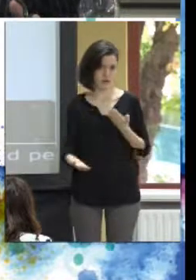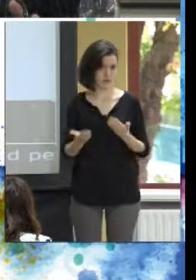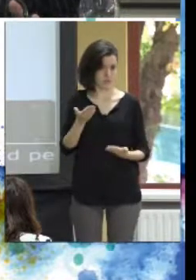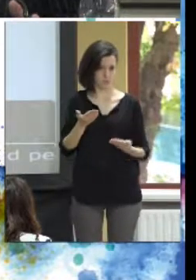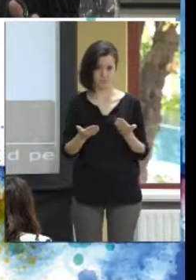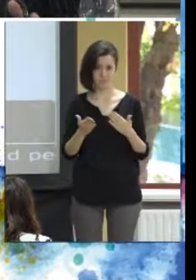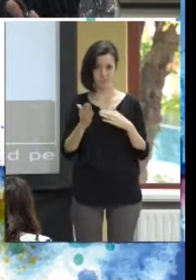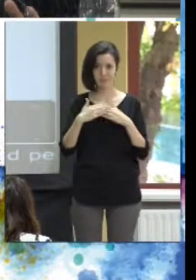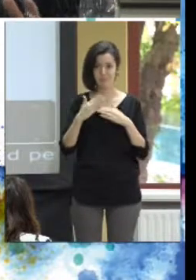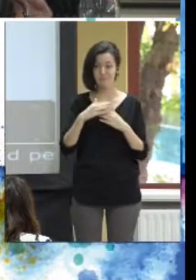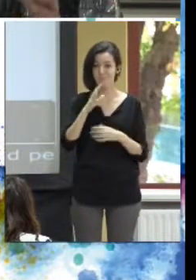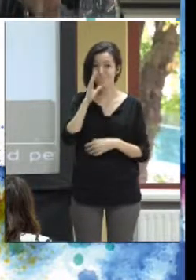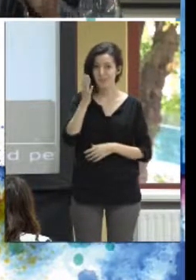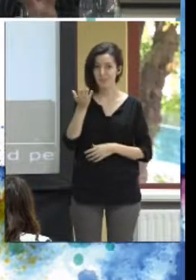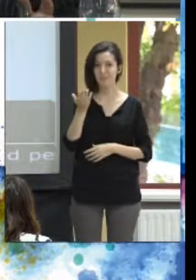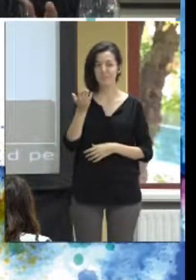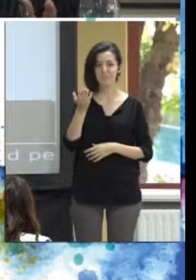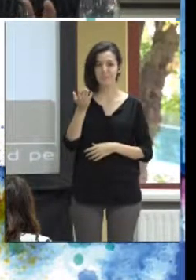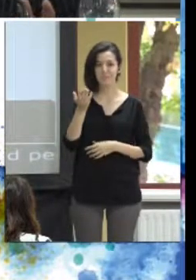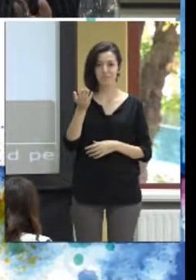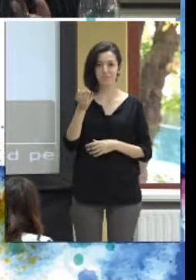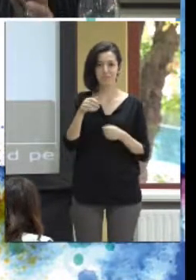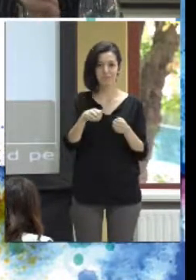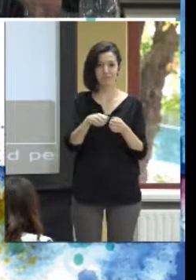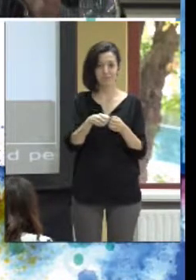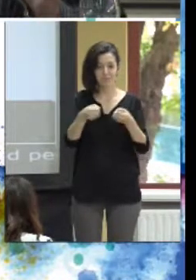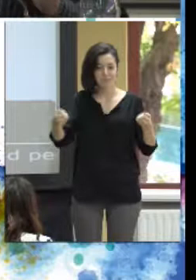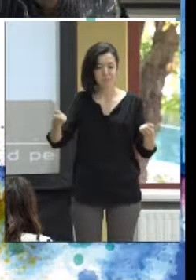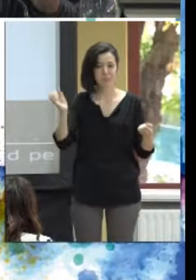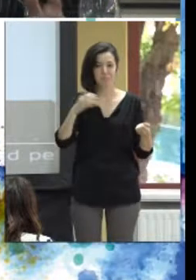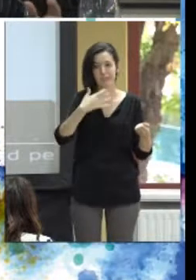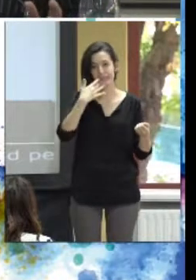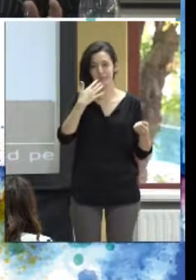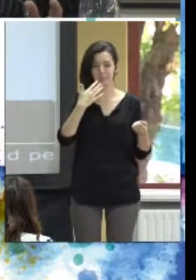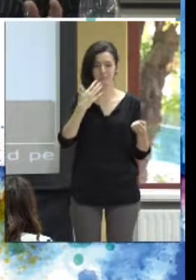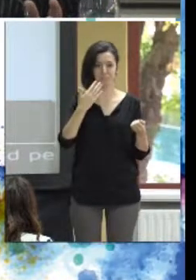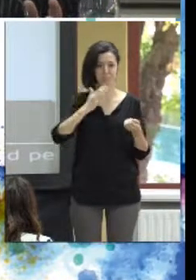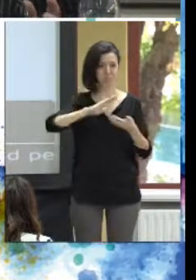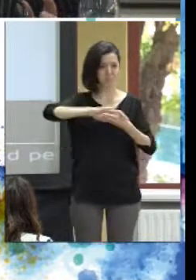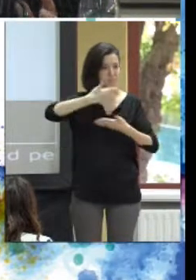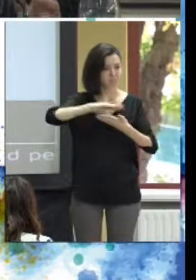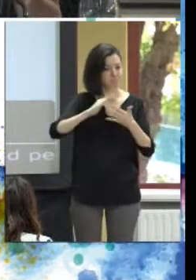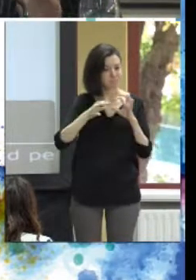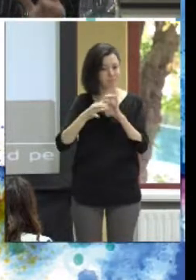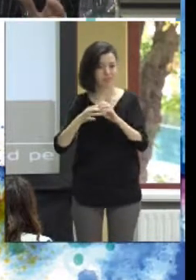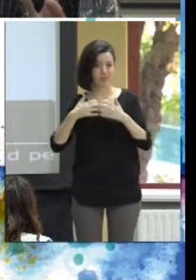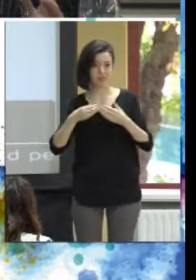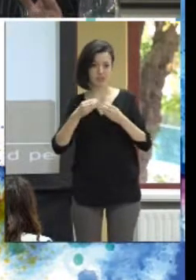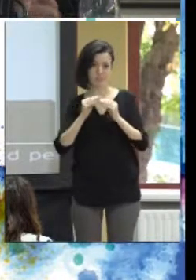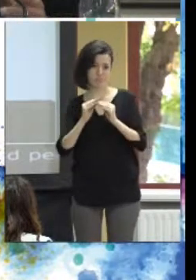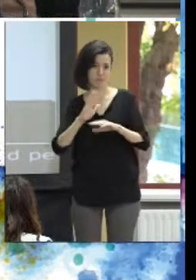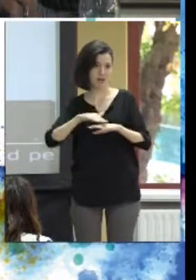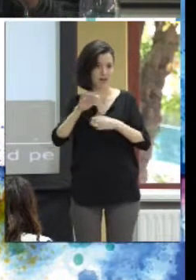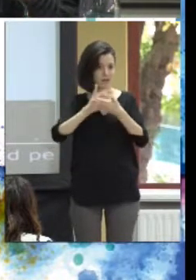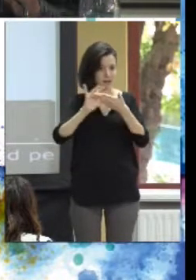be attached to the computer. You need some headphones. You need your stick, but that's not finishing it.